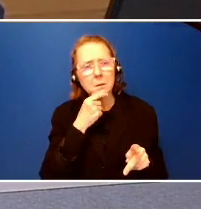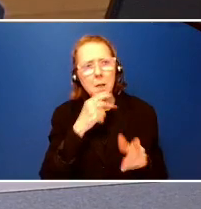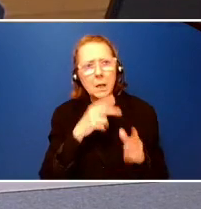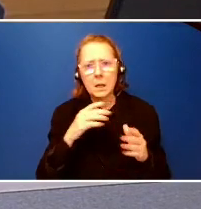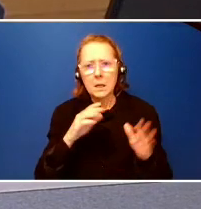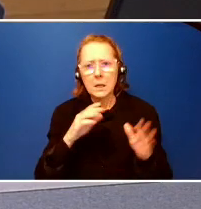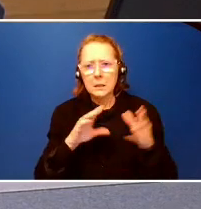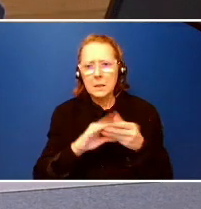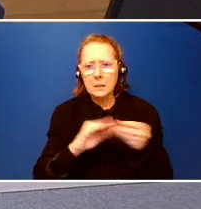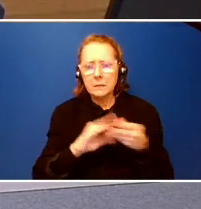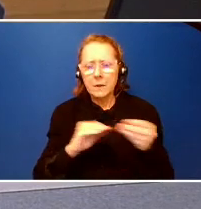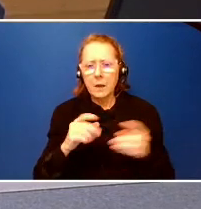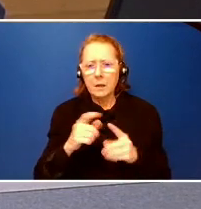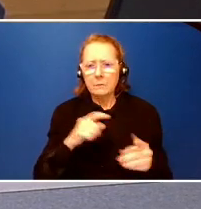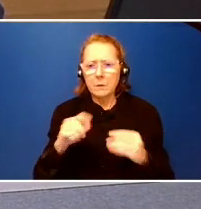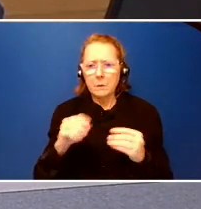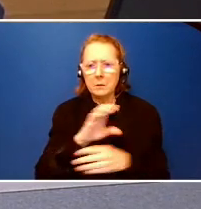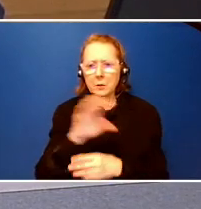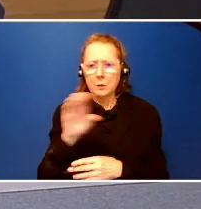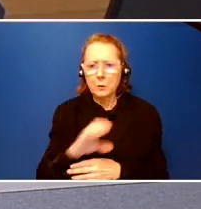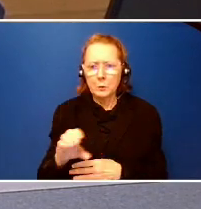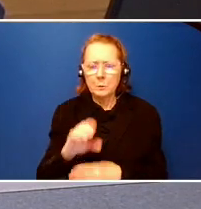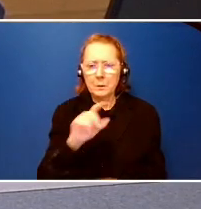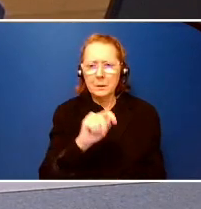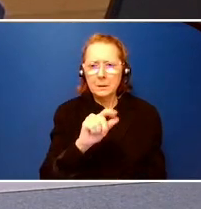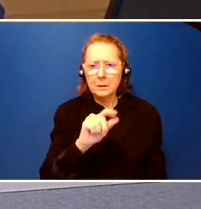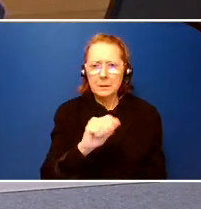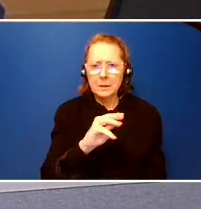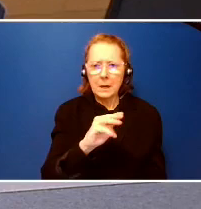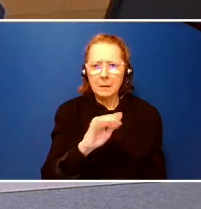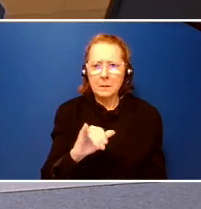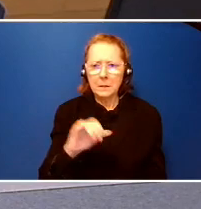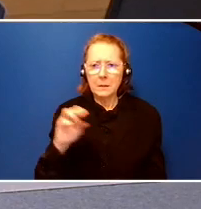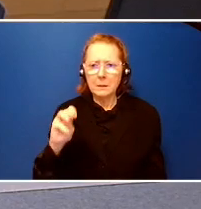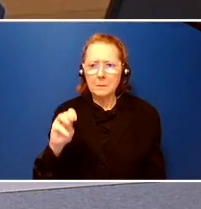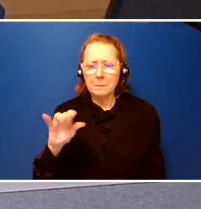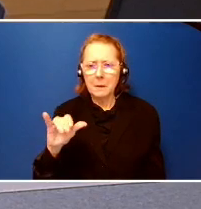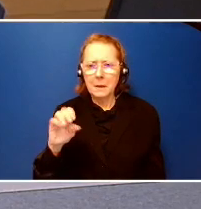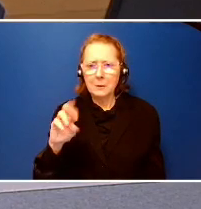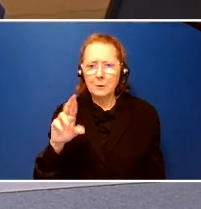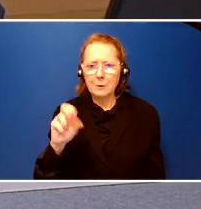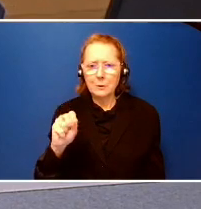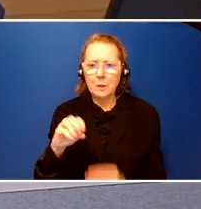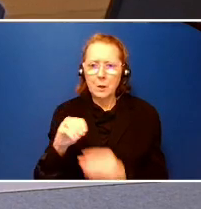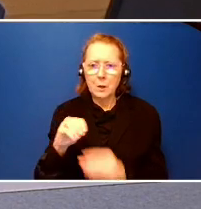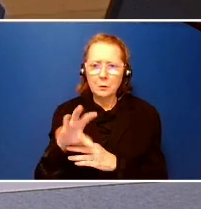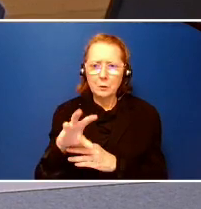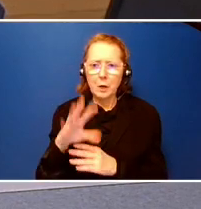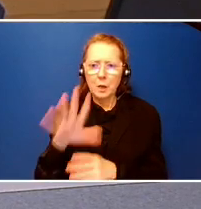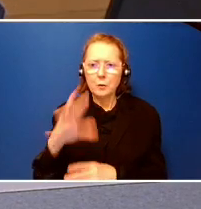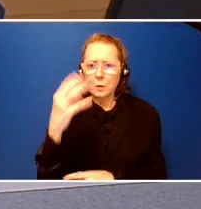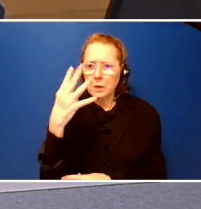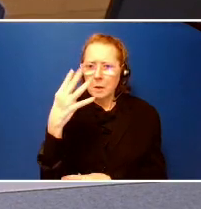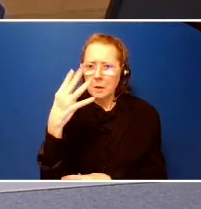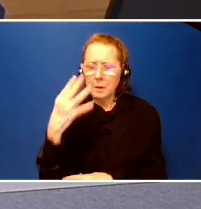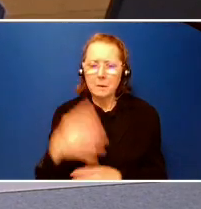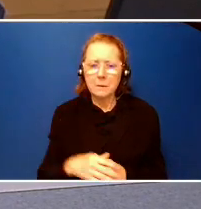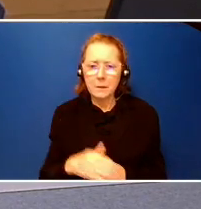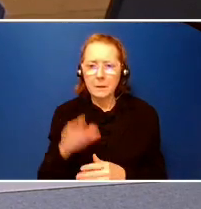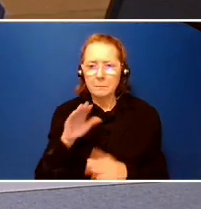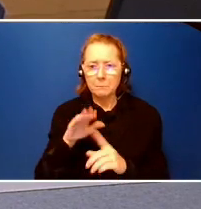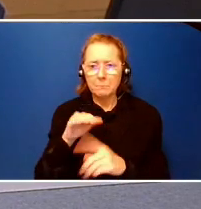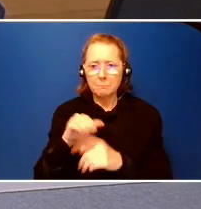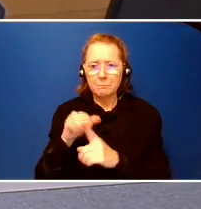testifying remotely. That is Tammy Myers. Go ahead and turn on your camera and introduce yourself for the record. Reminder, you have 3 minutes.